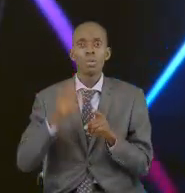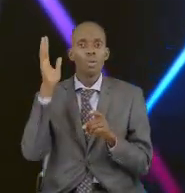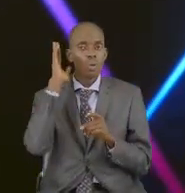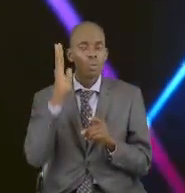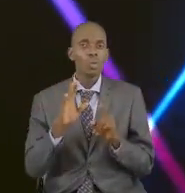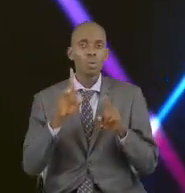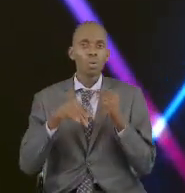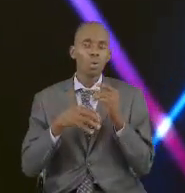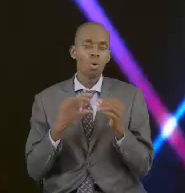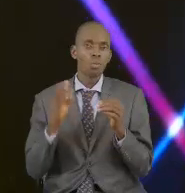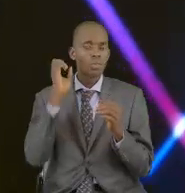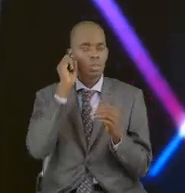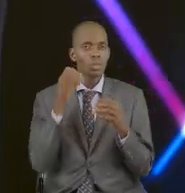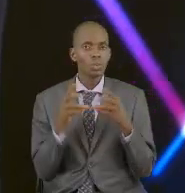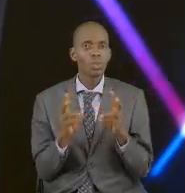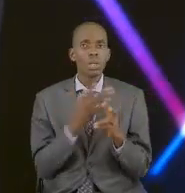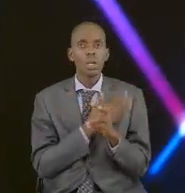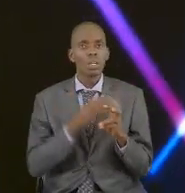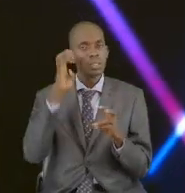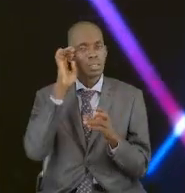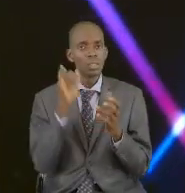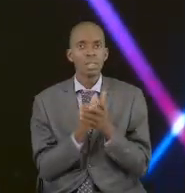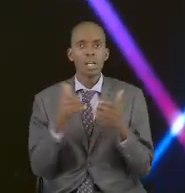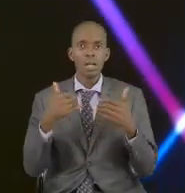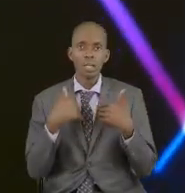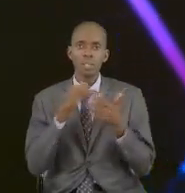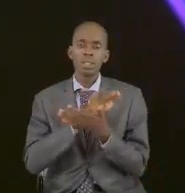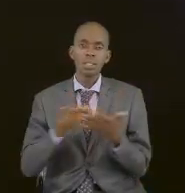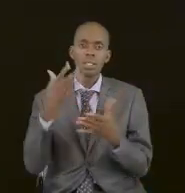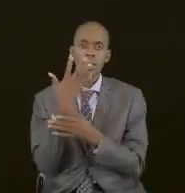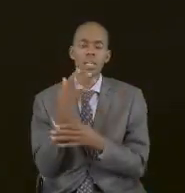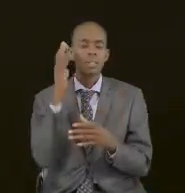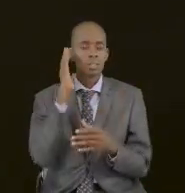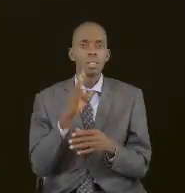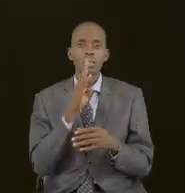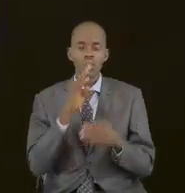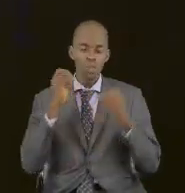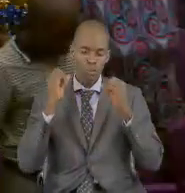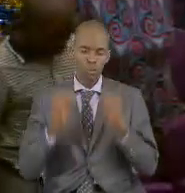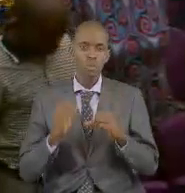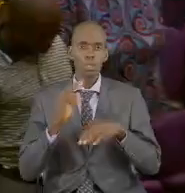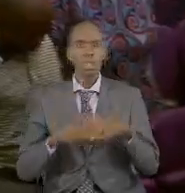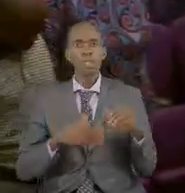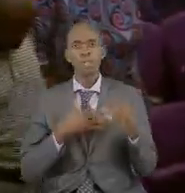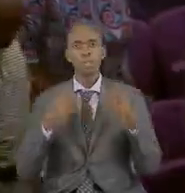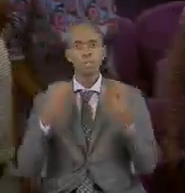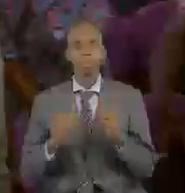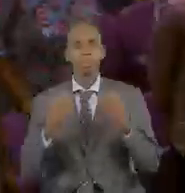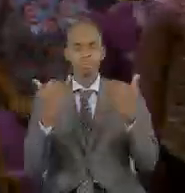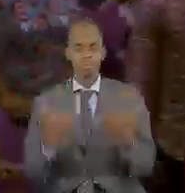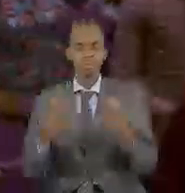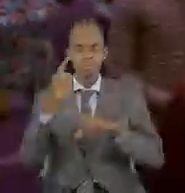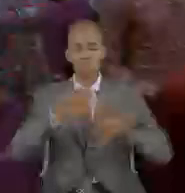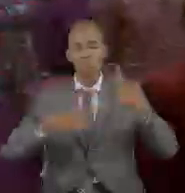way. And he that has clean hands shall be stronger and stronger. Open your mouth and talk